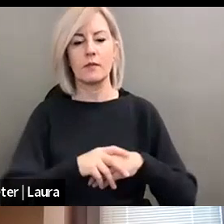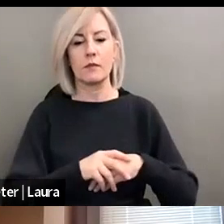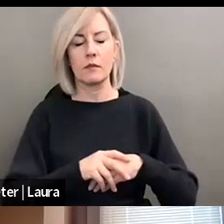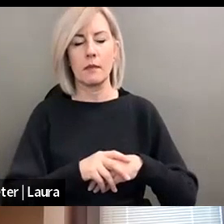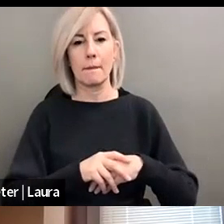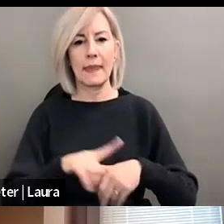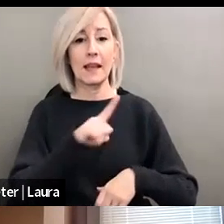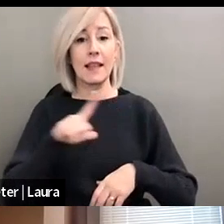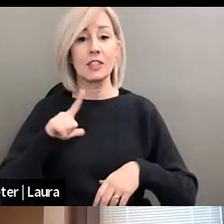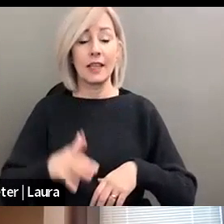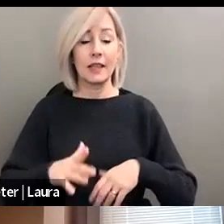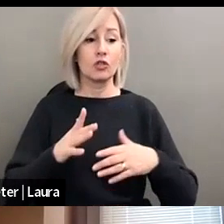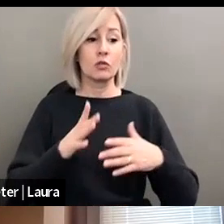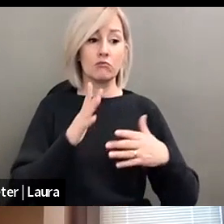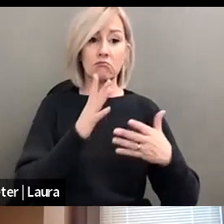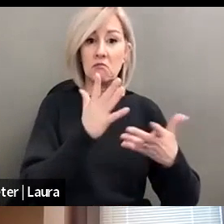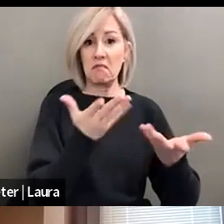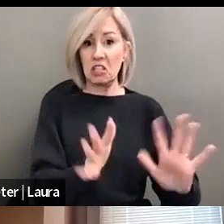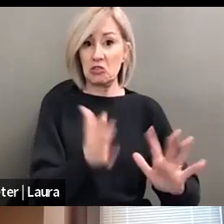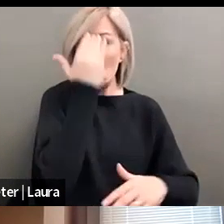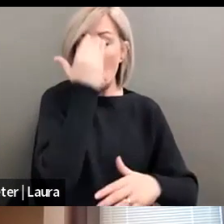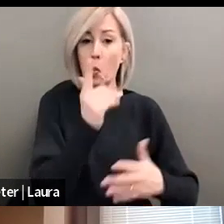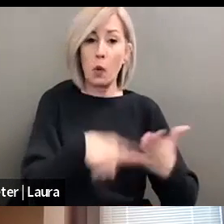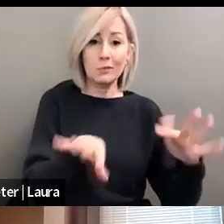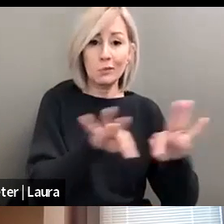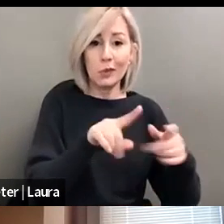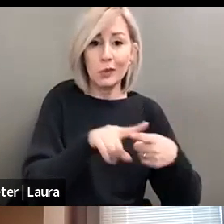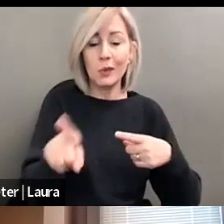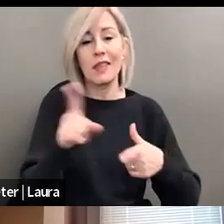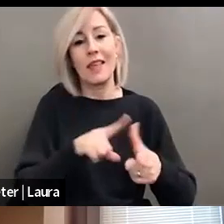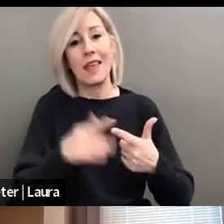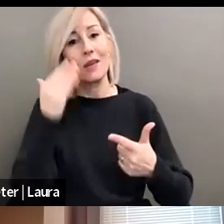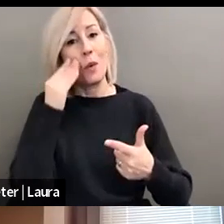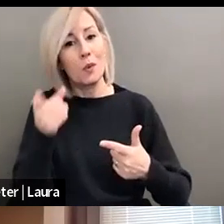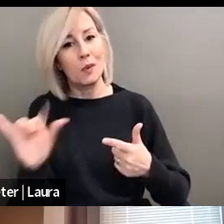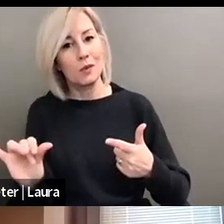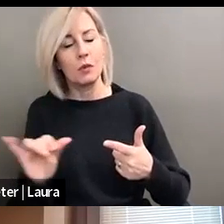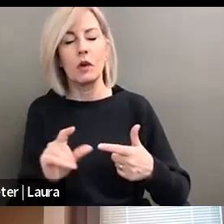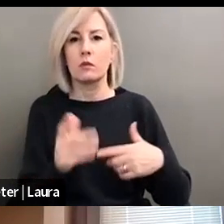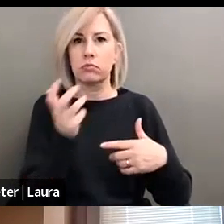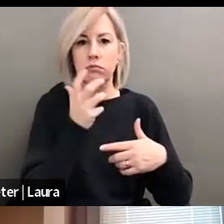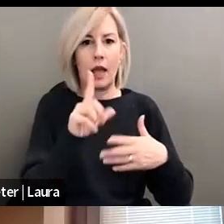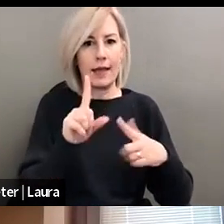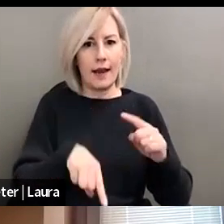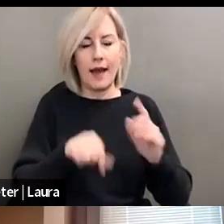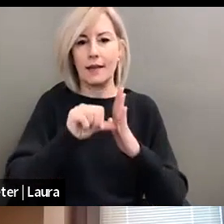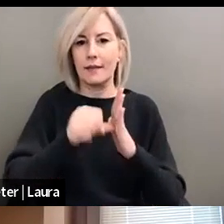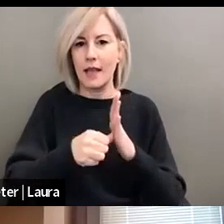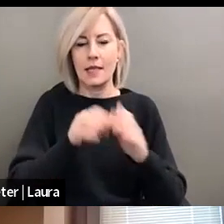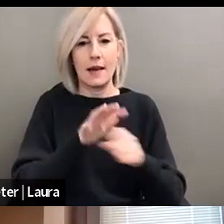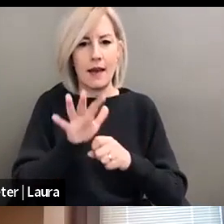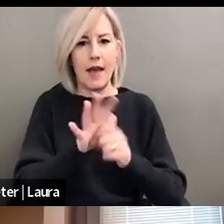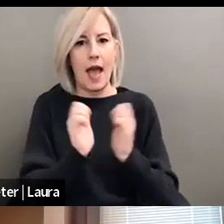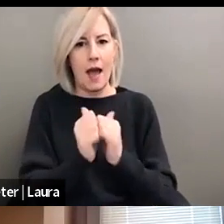know what's important to you, and they know you too. And that I just can't stress how critical that is. Even